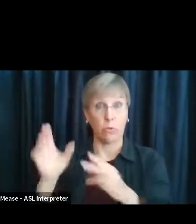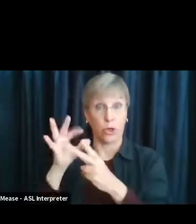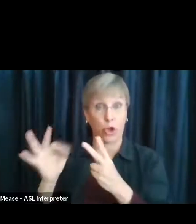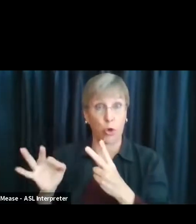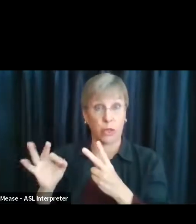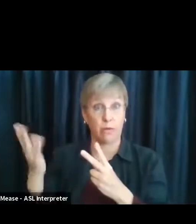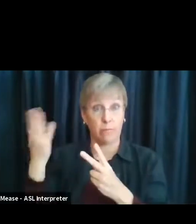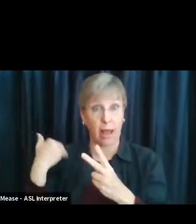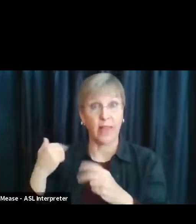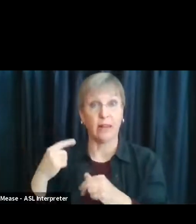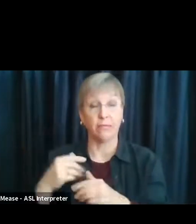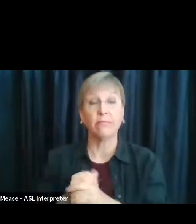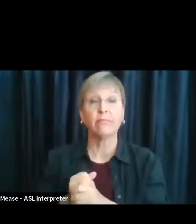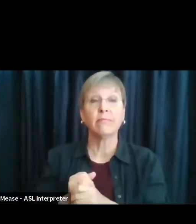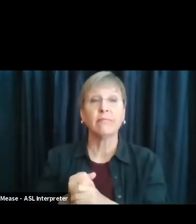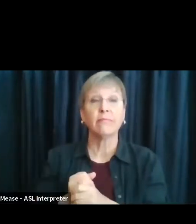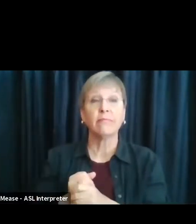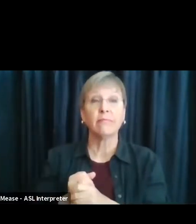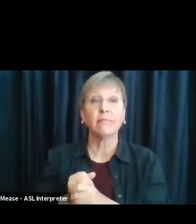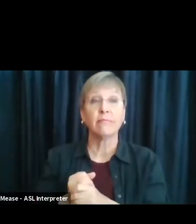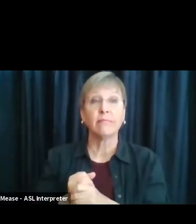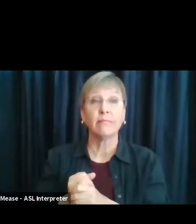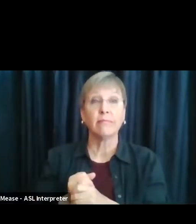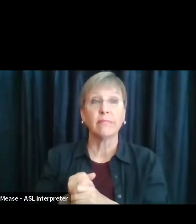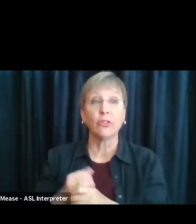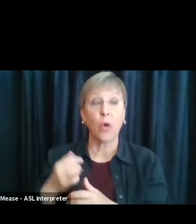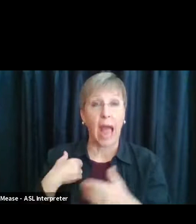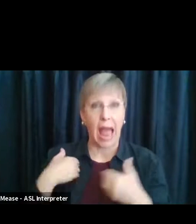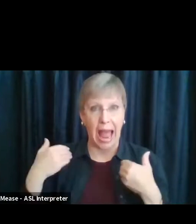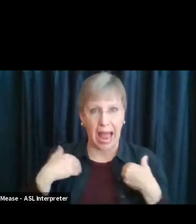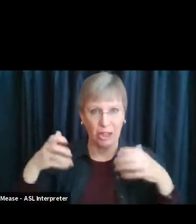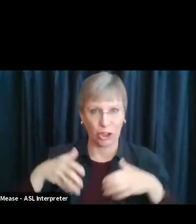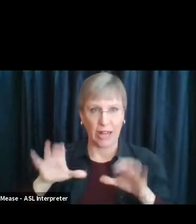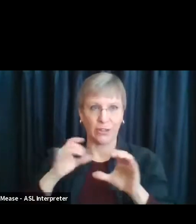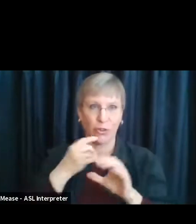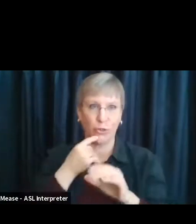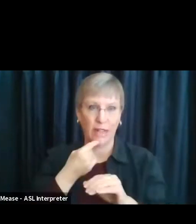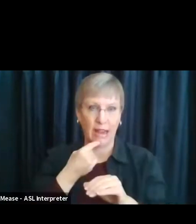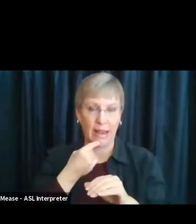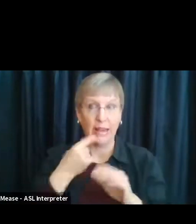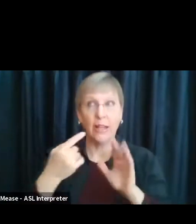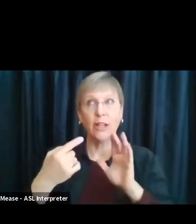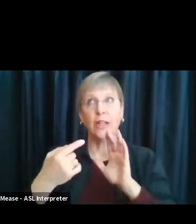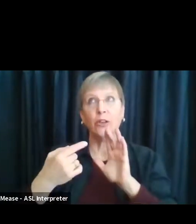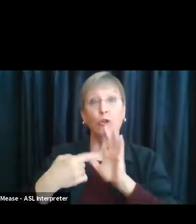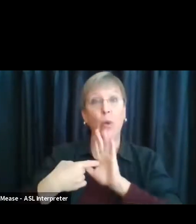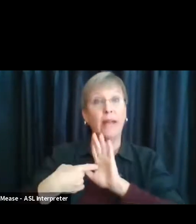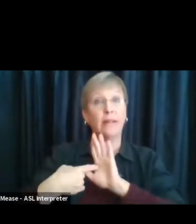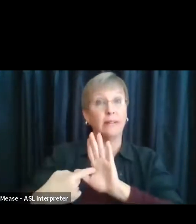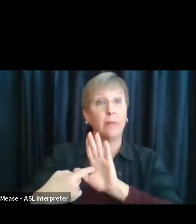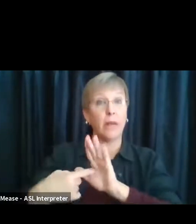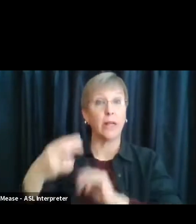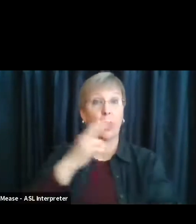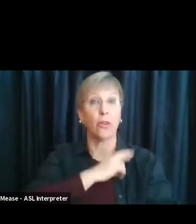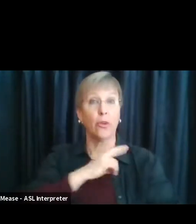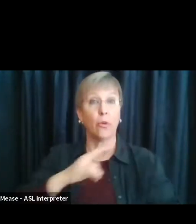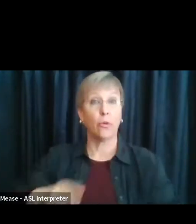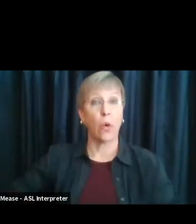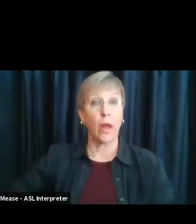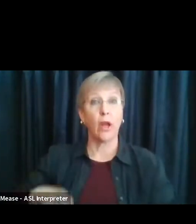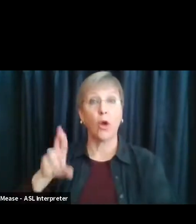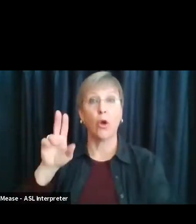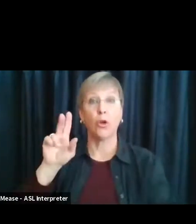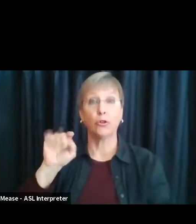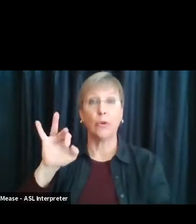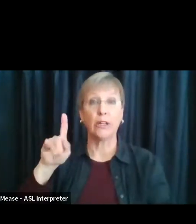time. And so I had the chance, let's say, to exhibit the royal treasure